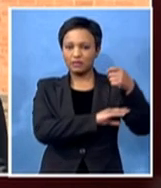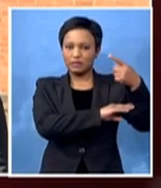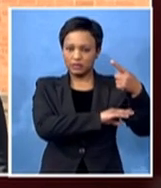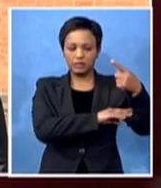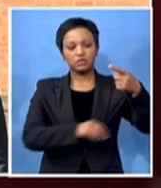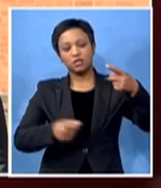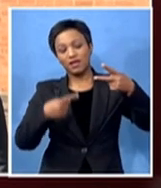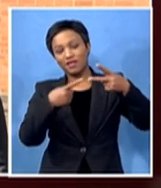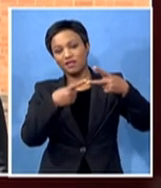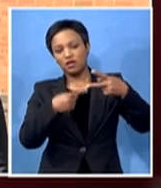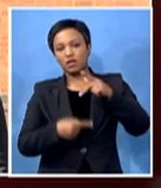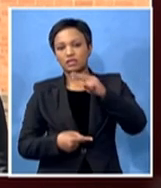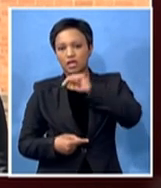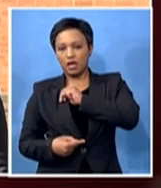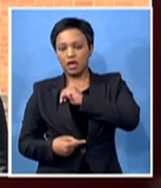Cape at